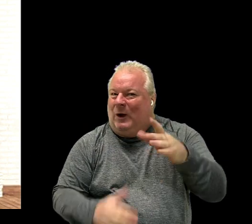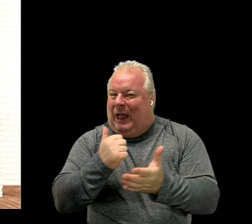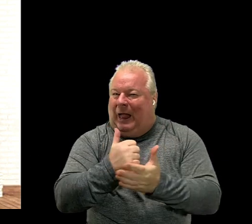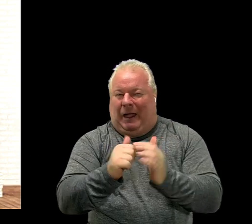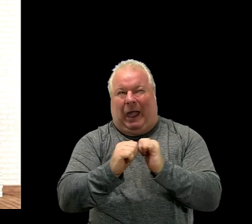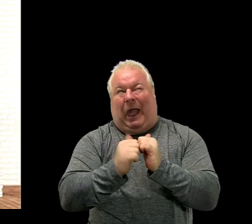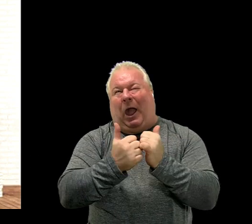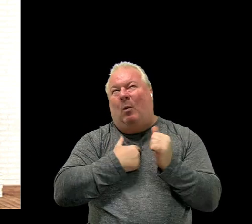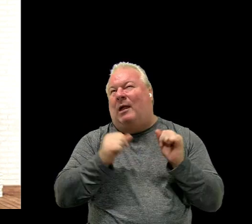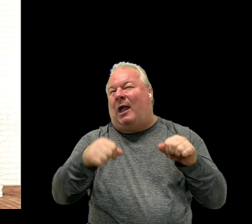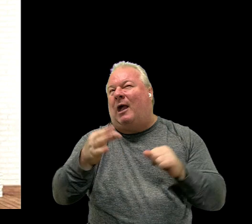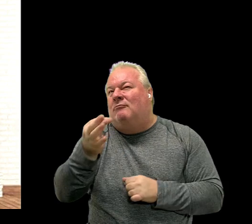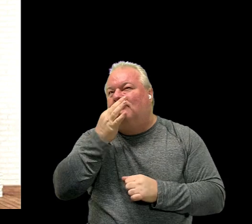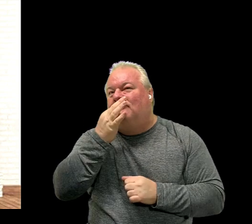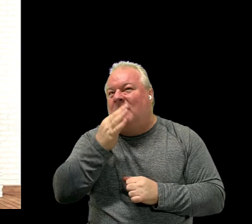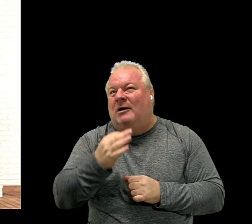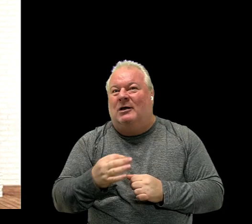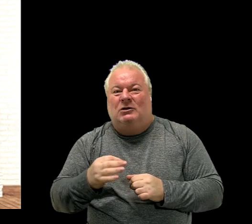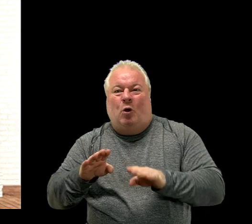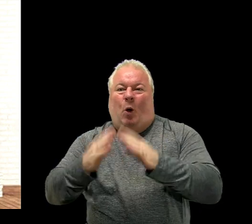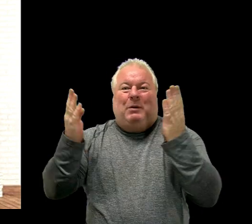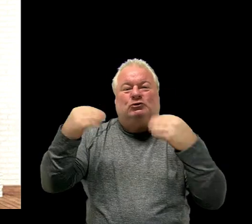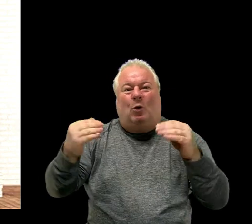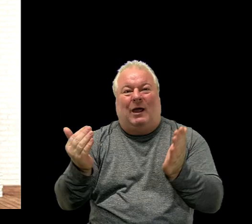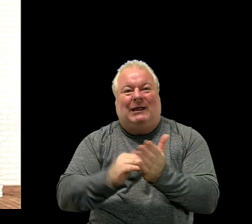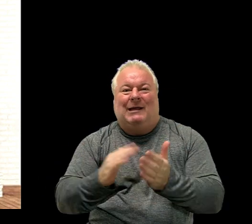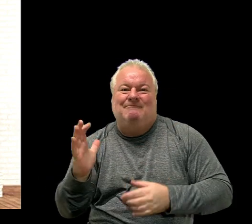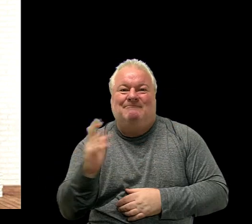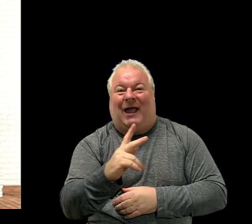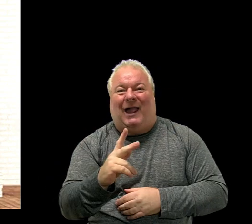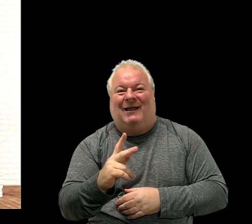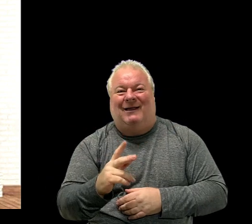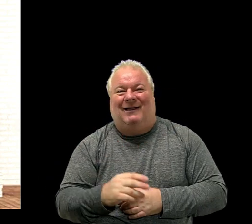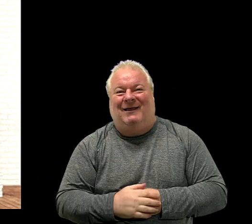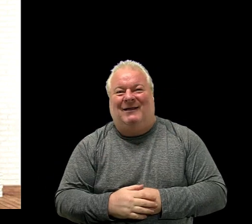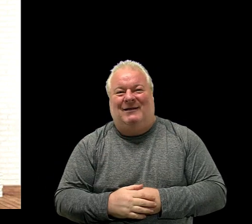can start opening the SOAR store, and I'm going to need your help.